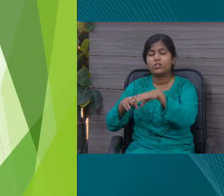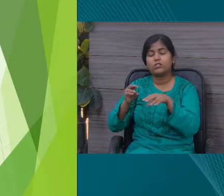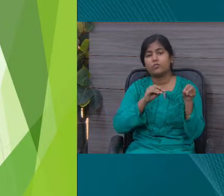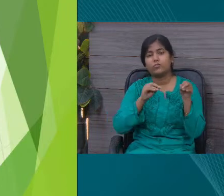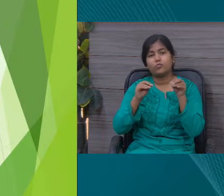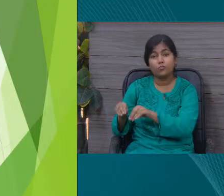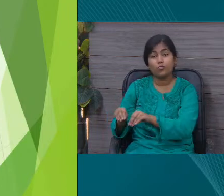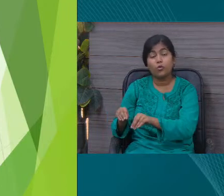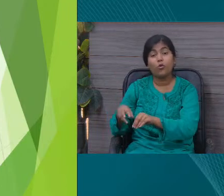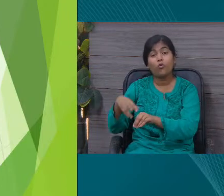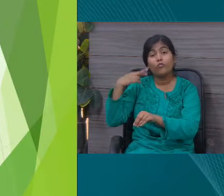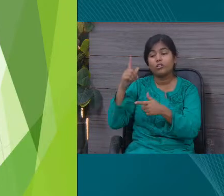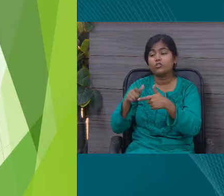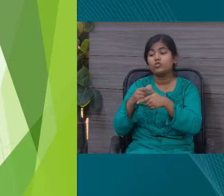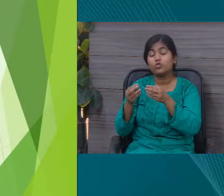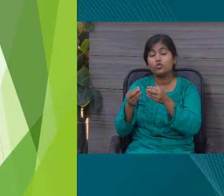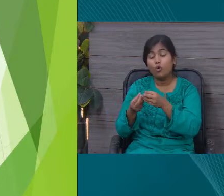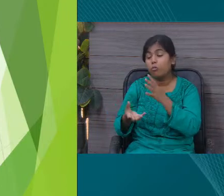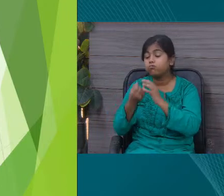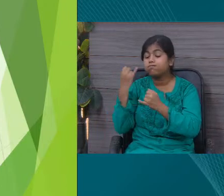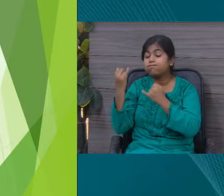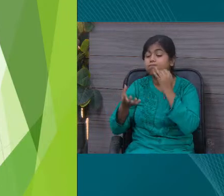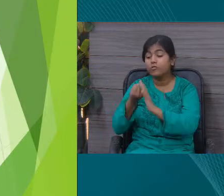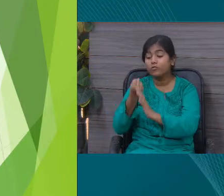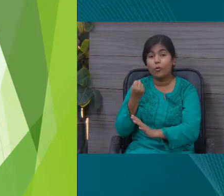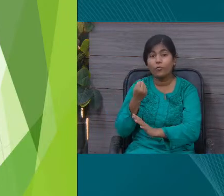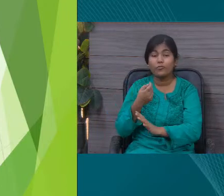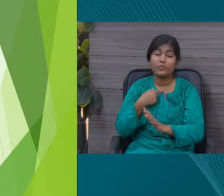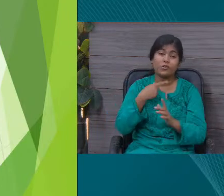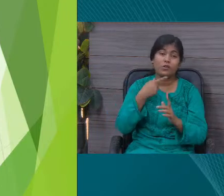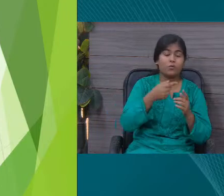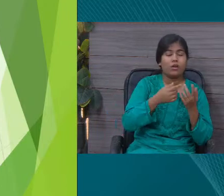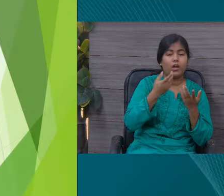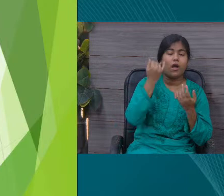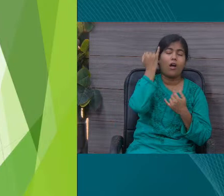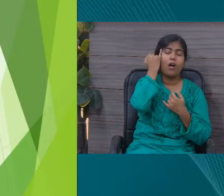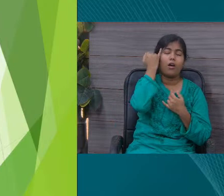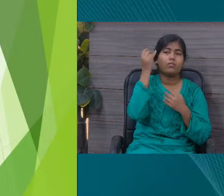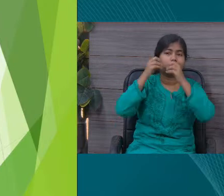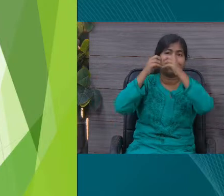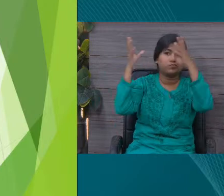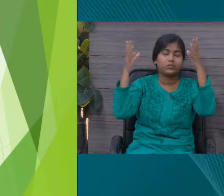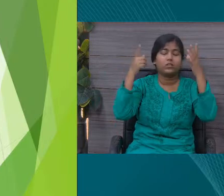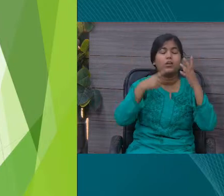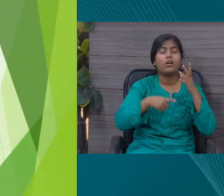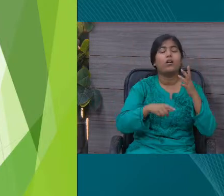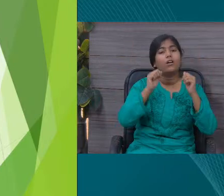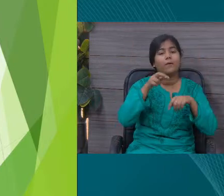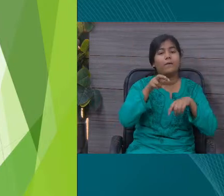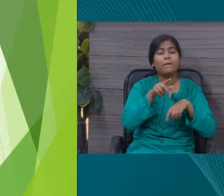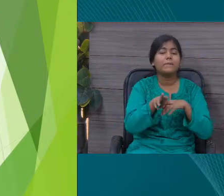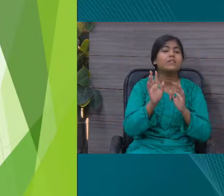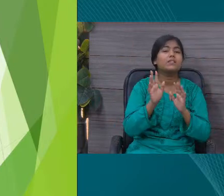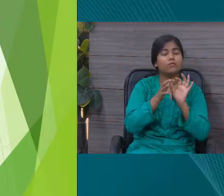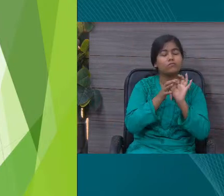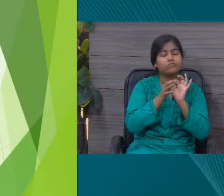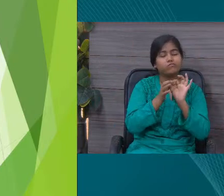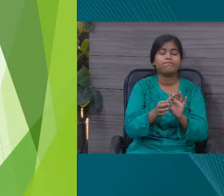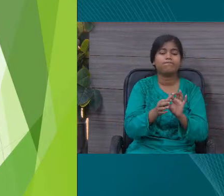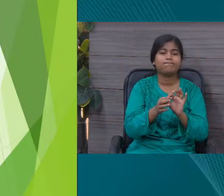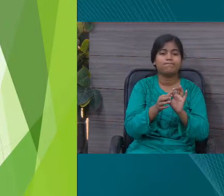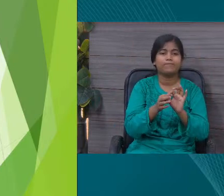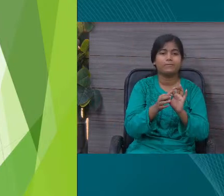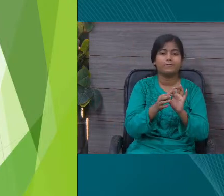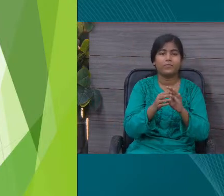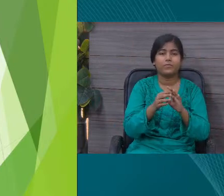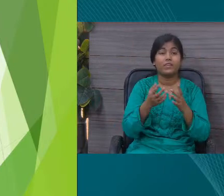purpose of the question, and it will generate the interest of the children also to answer the questions. Okay. Because children with special needs, when they